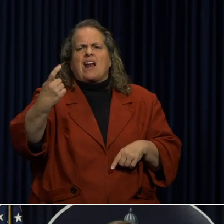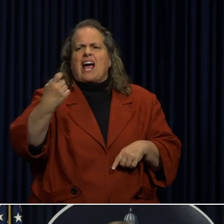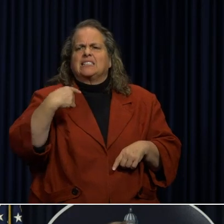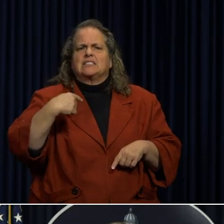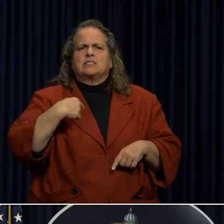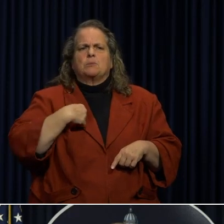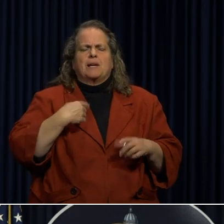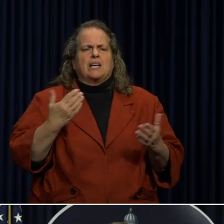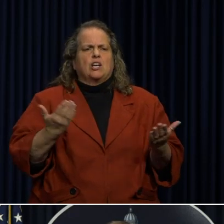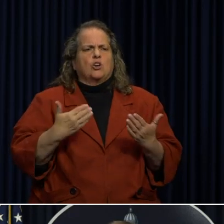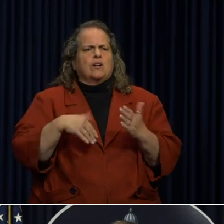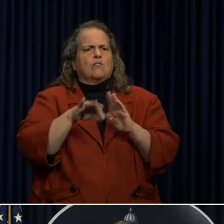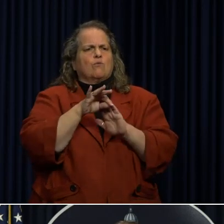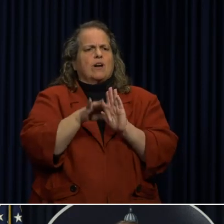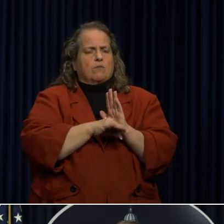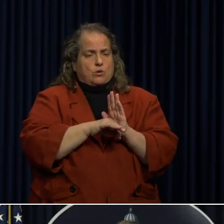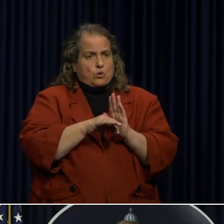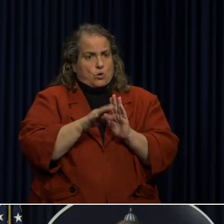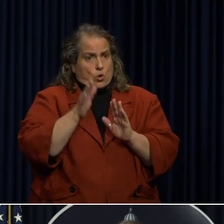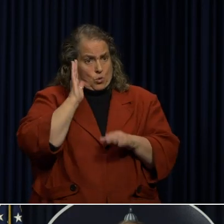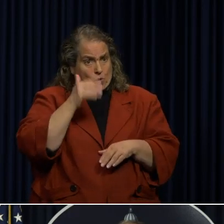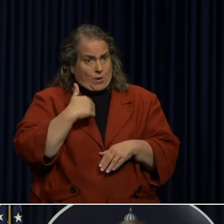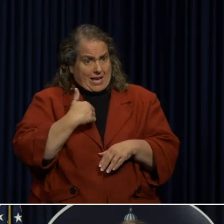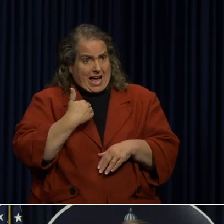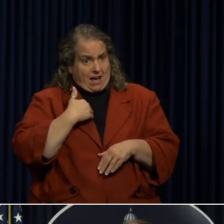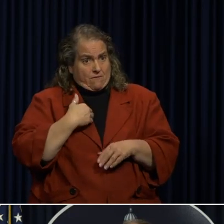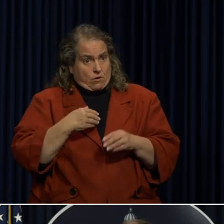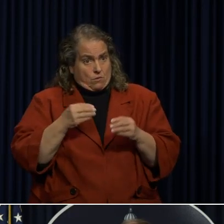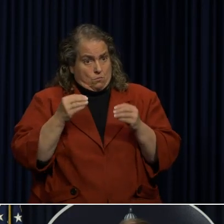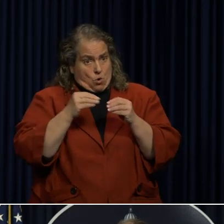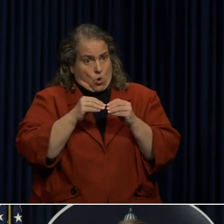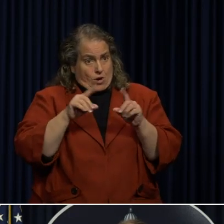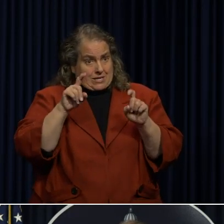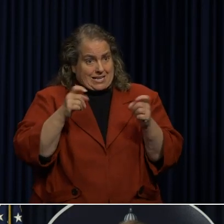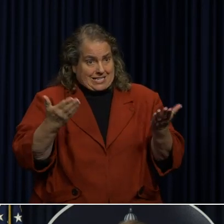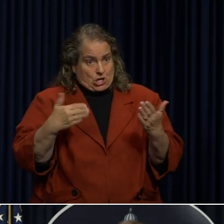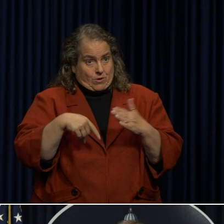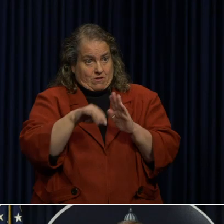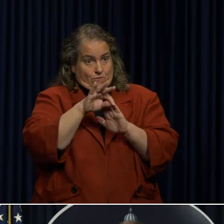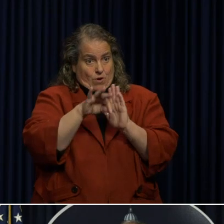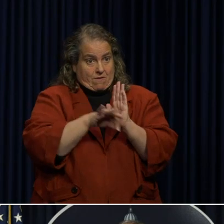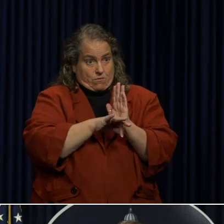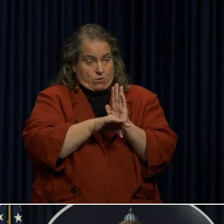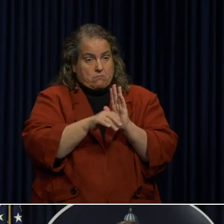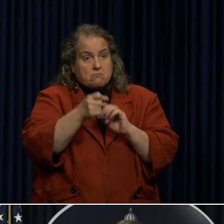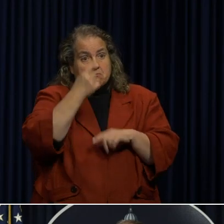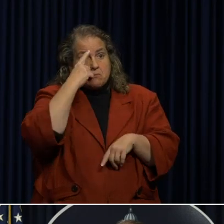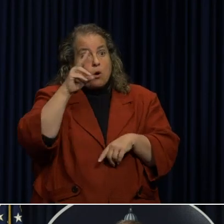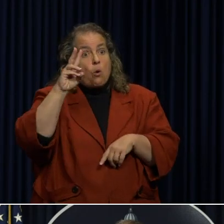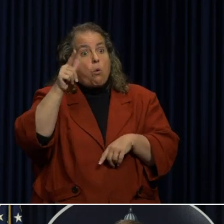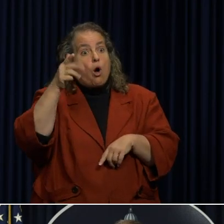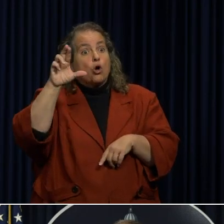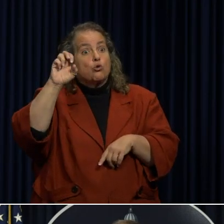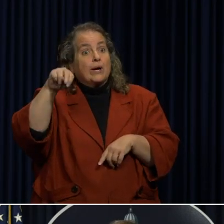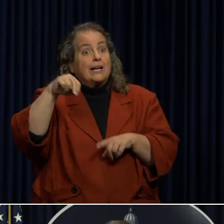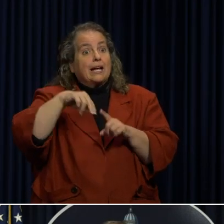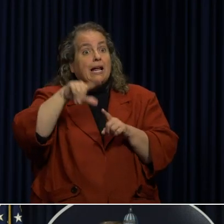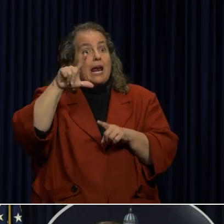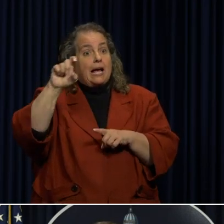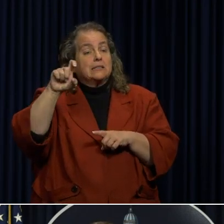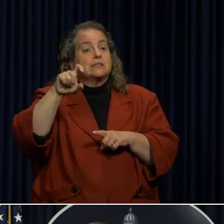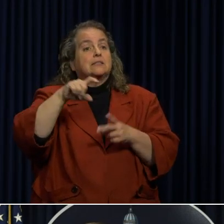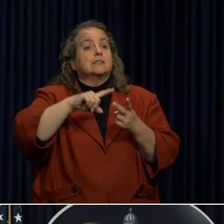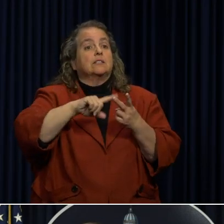in Frankfort, whether we would have additional testing here in Frankfort. This is open to you. The Walgreens in Lexington, the Kroger in